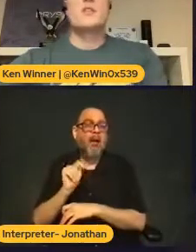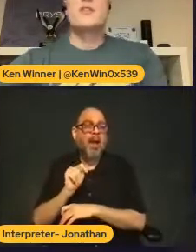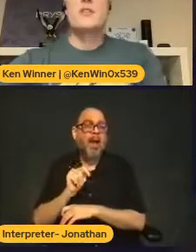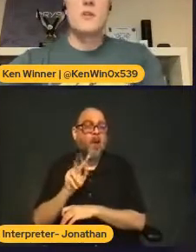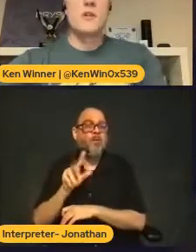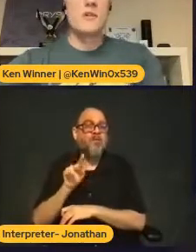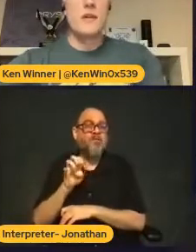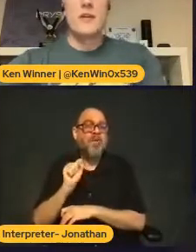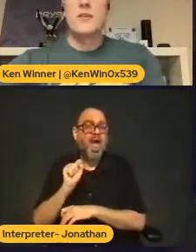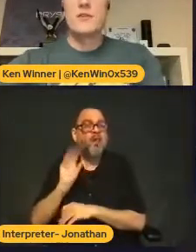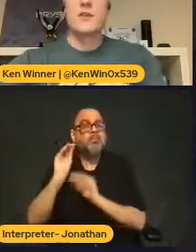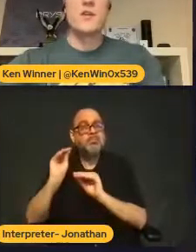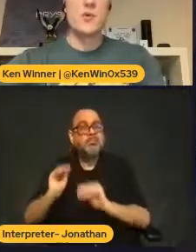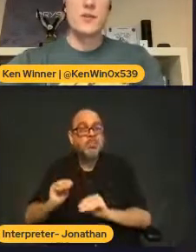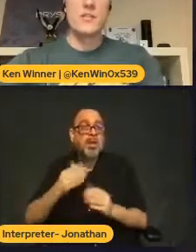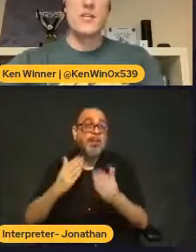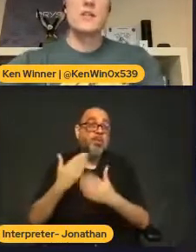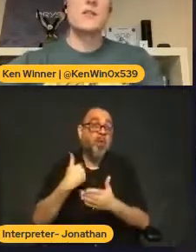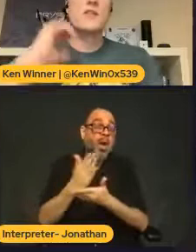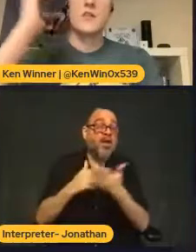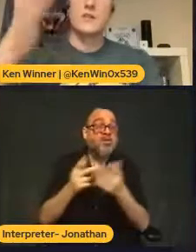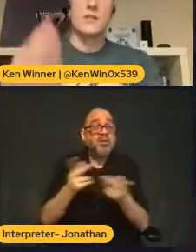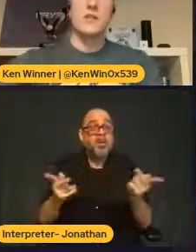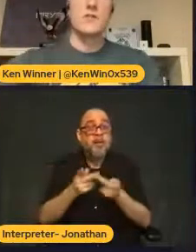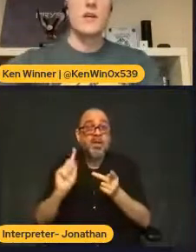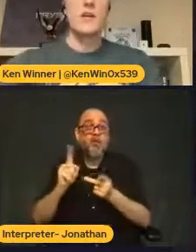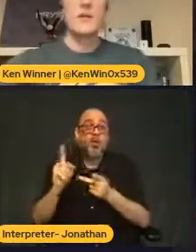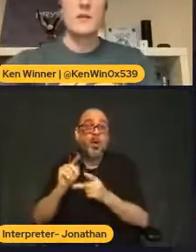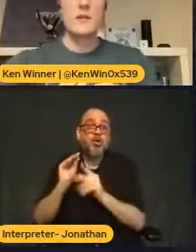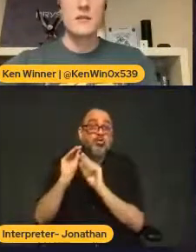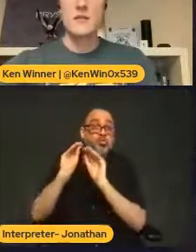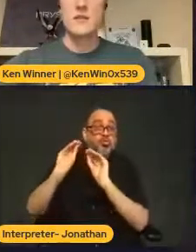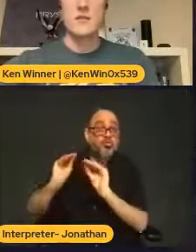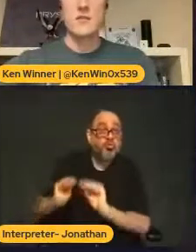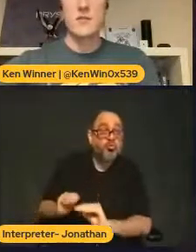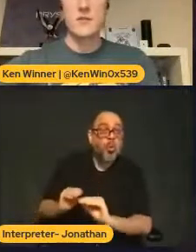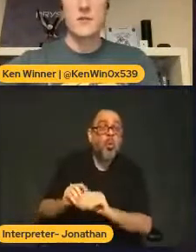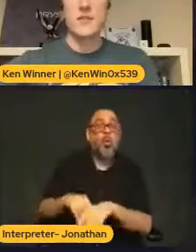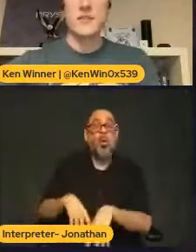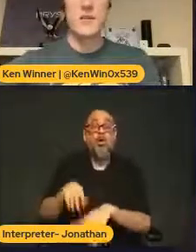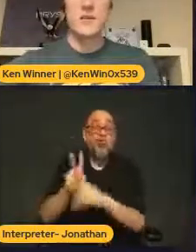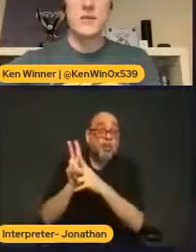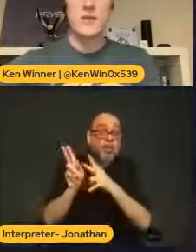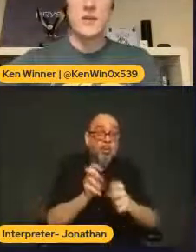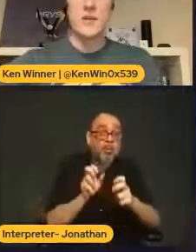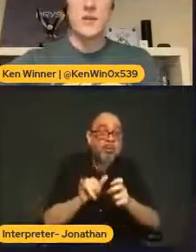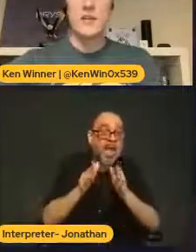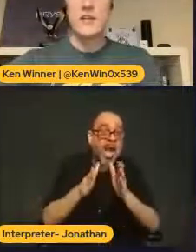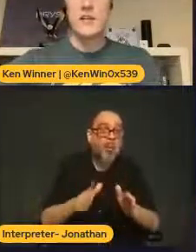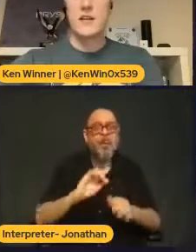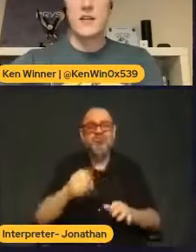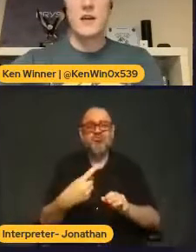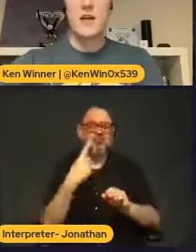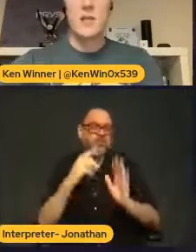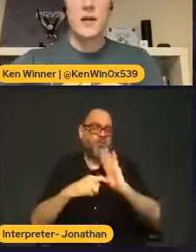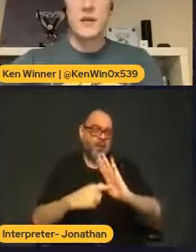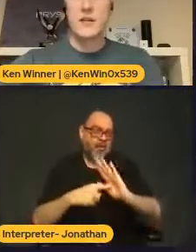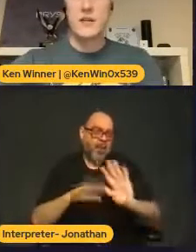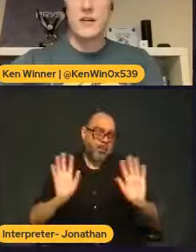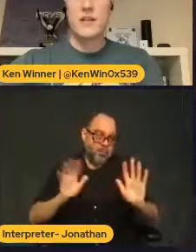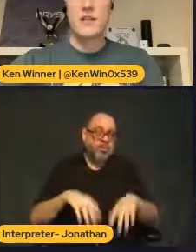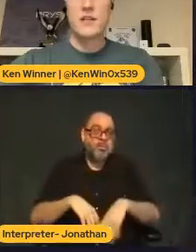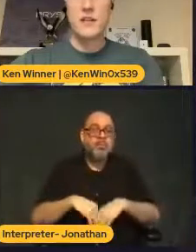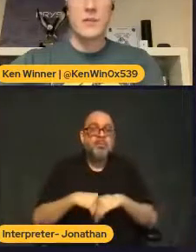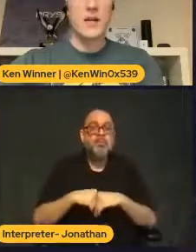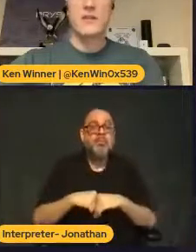some place where you store all those values or you need to pull those in. You could do it this way. This is, you know, just for the example. And then I